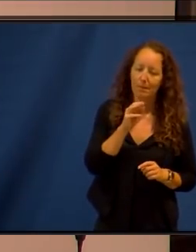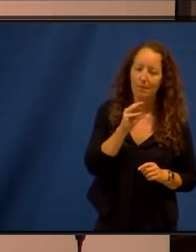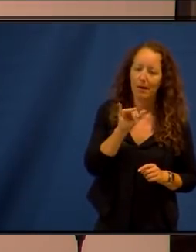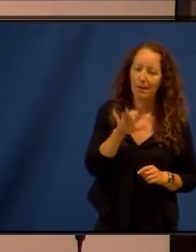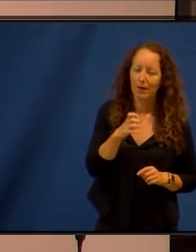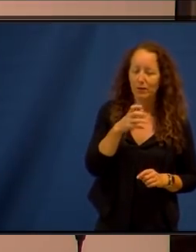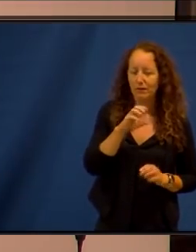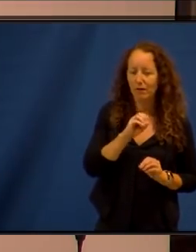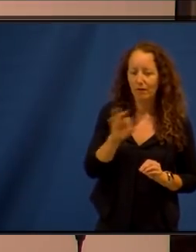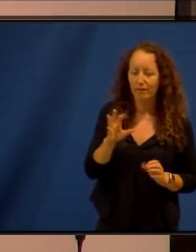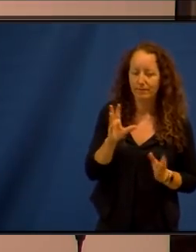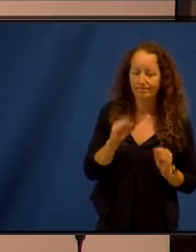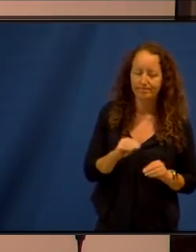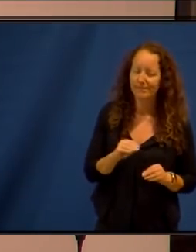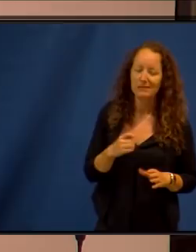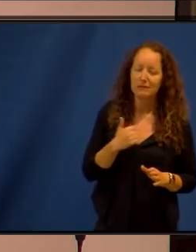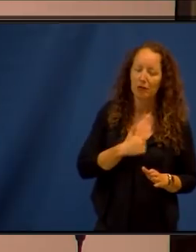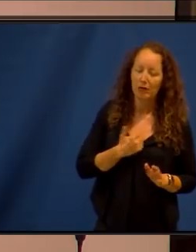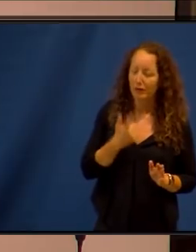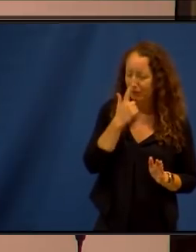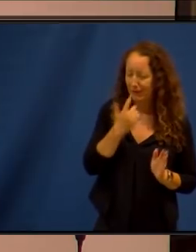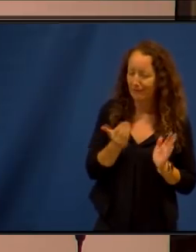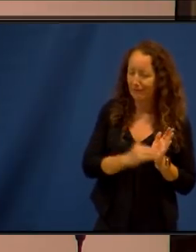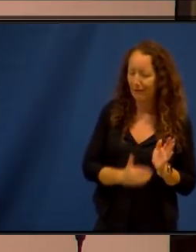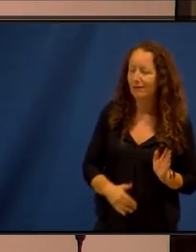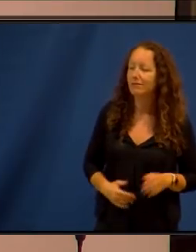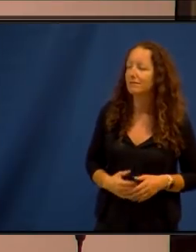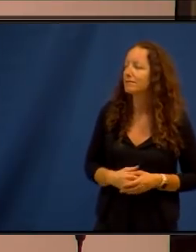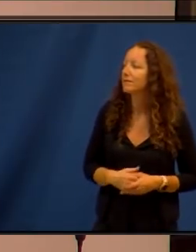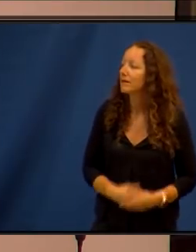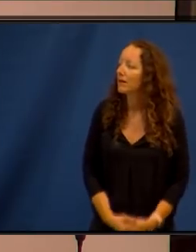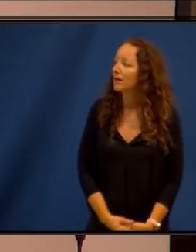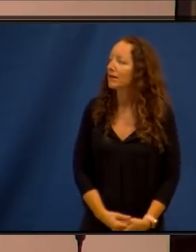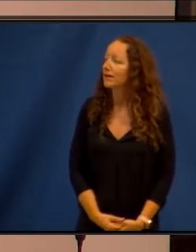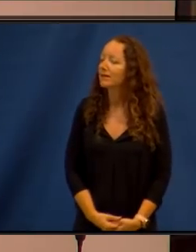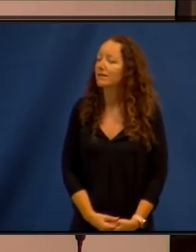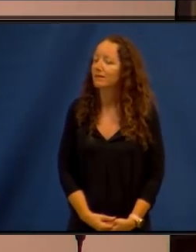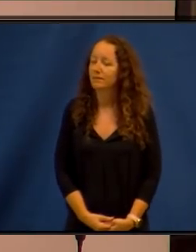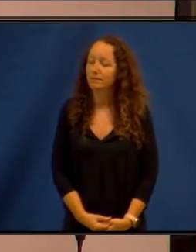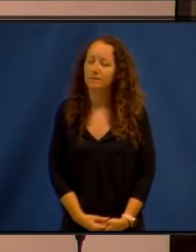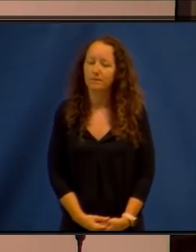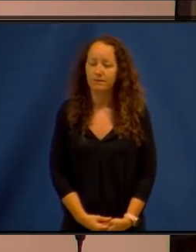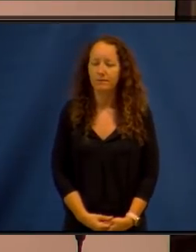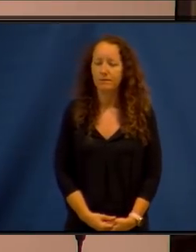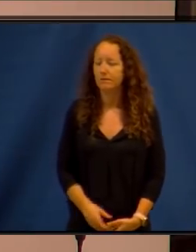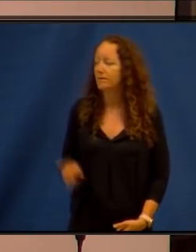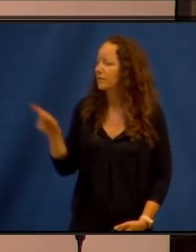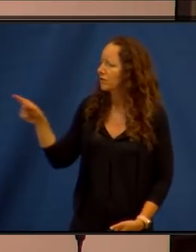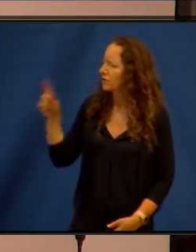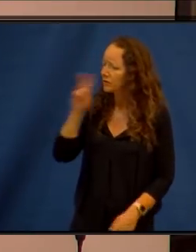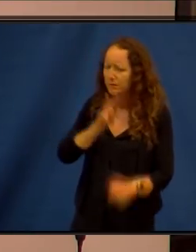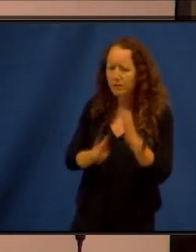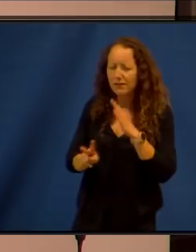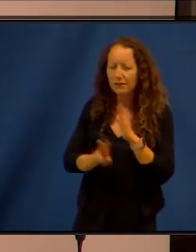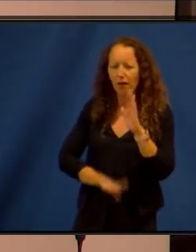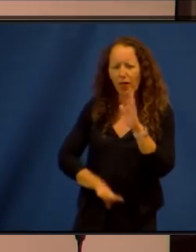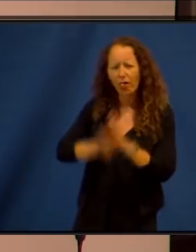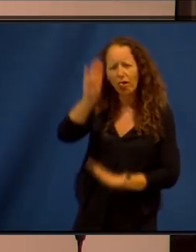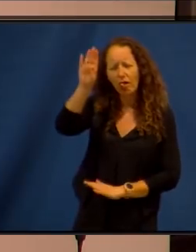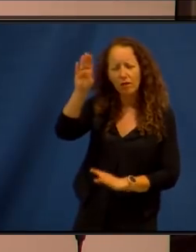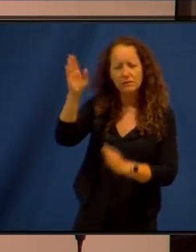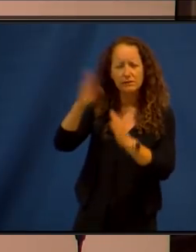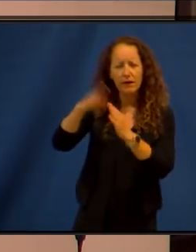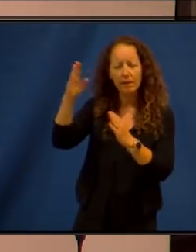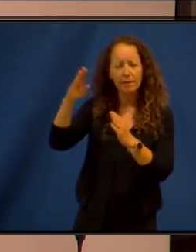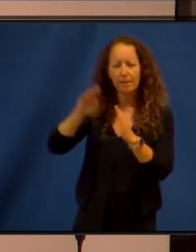Can you repeat the question now? See, that was just short. yes. When do you see the peak? Sure. So we've